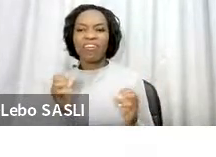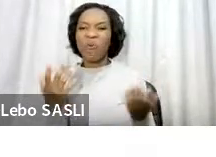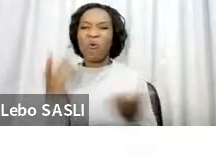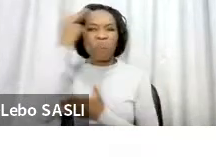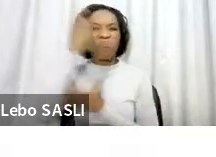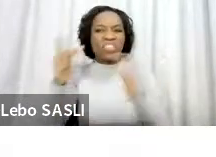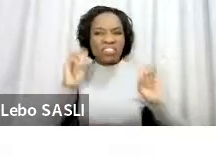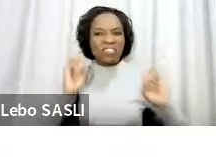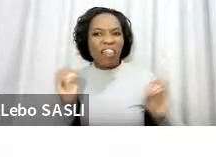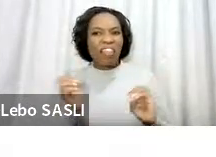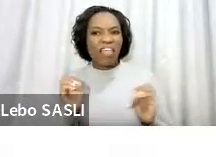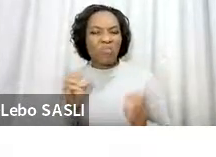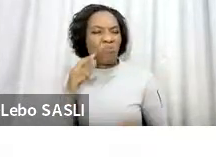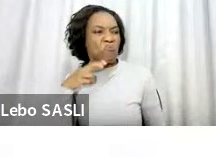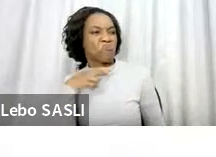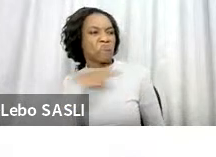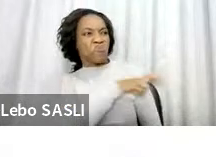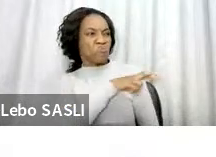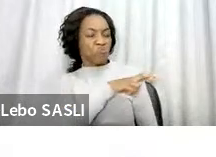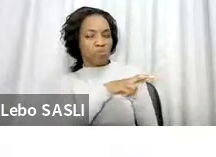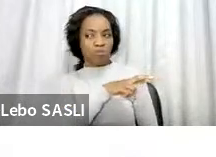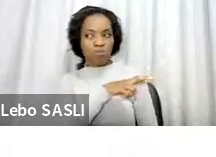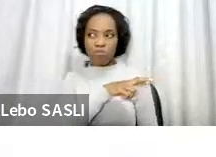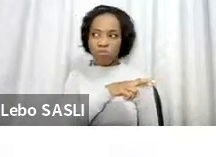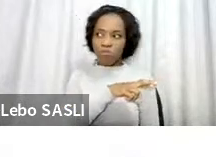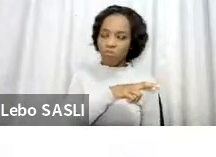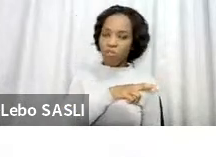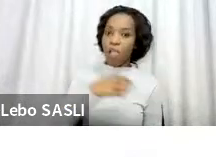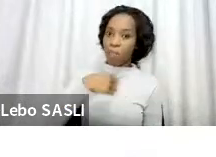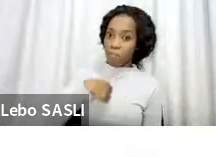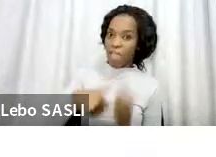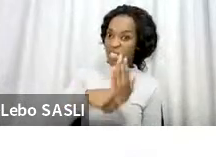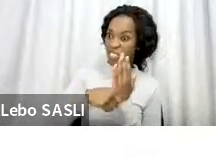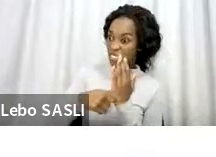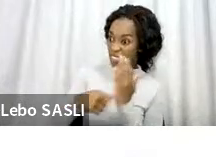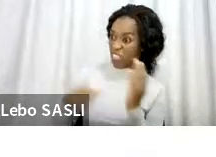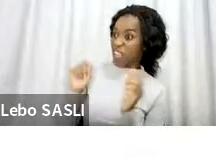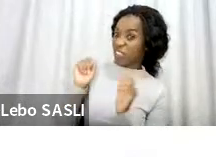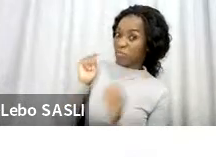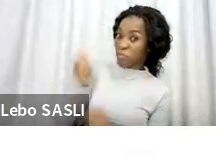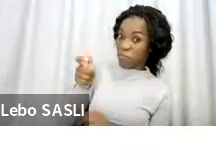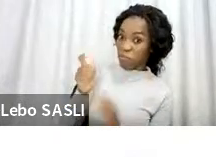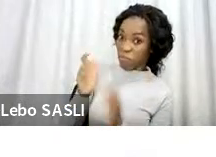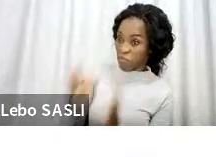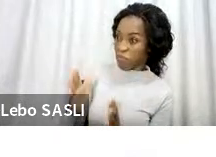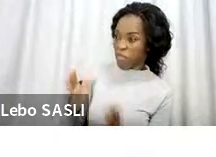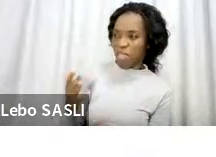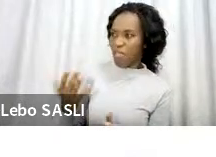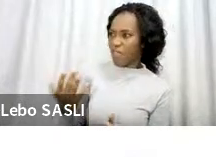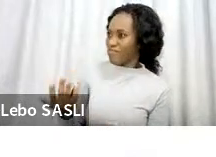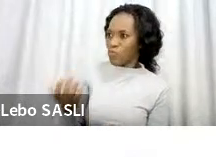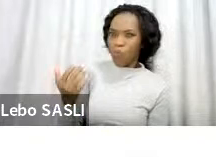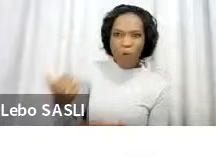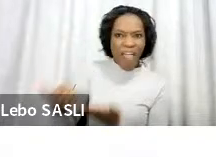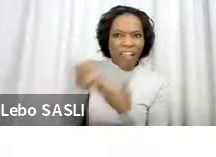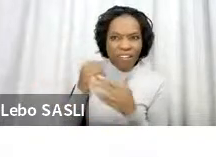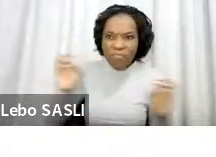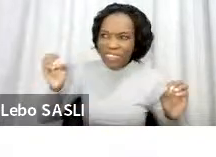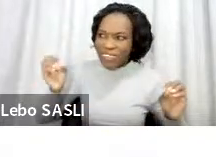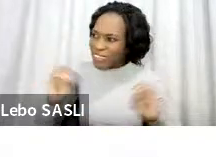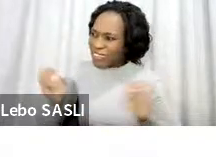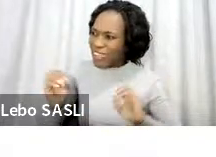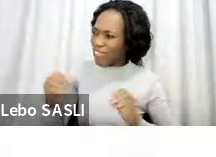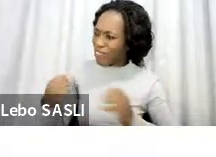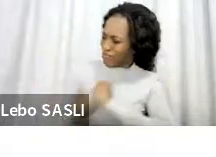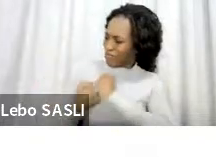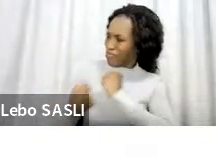unprofessional, and are rude to you as a taxpayer and are unable to provide you with the required assistance